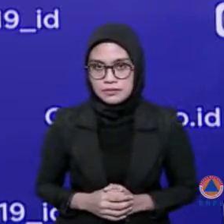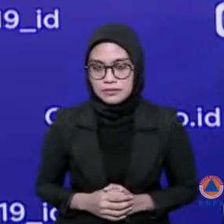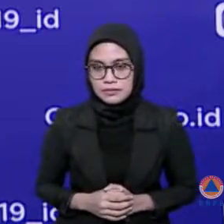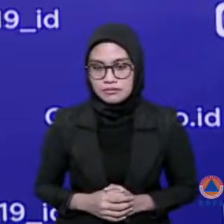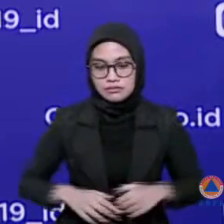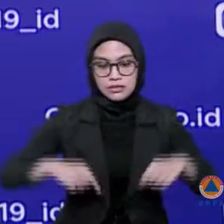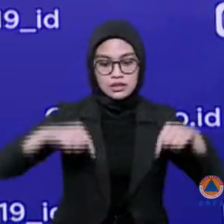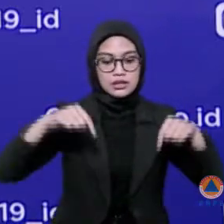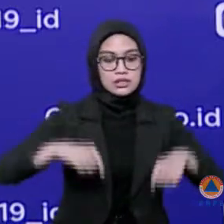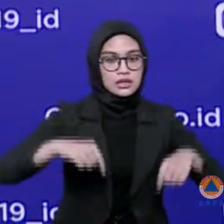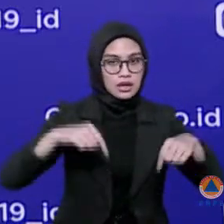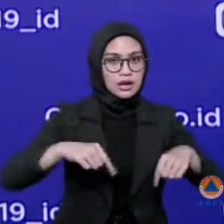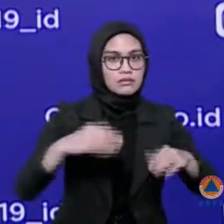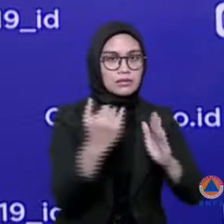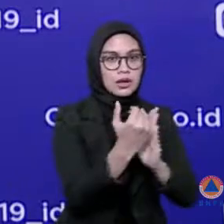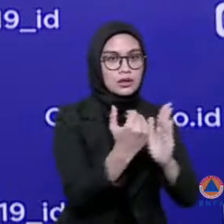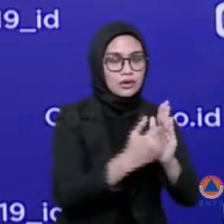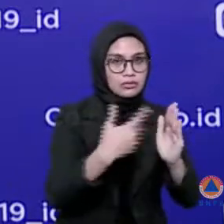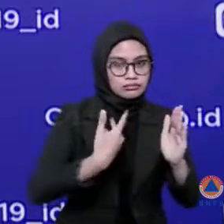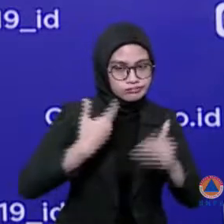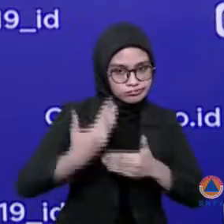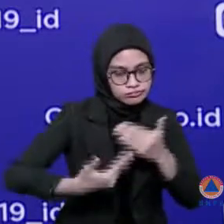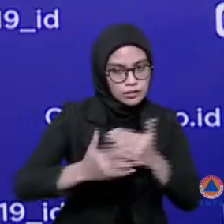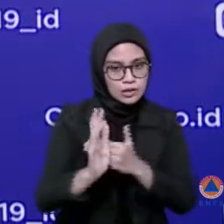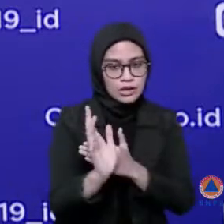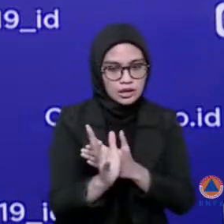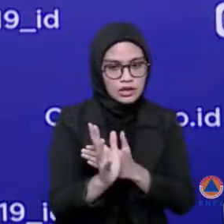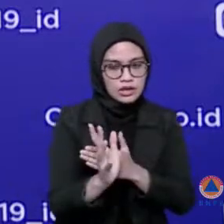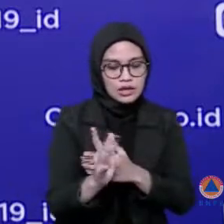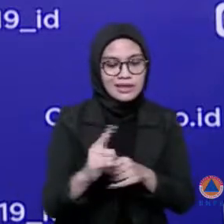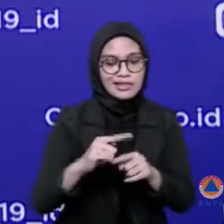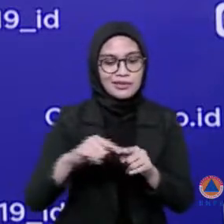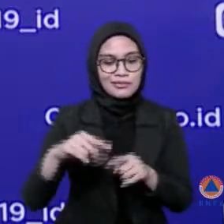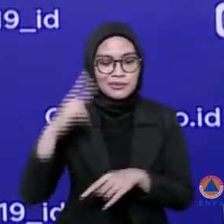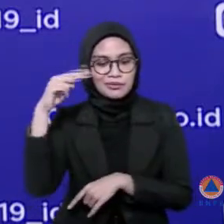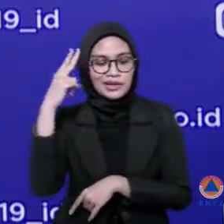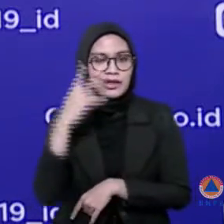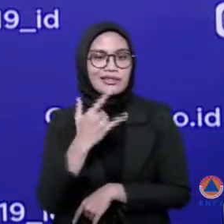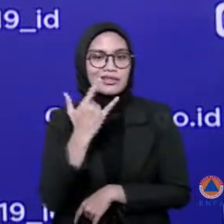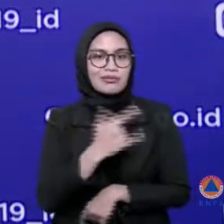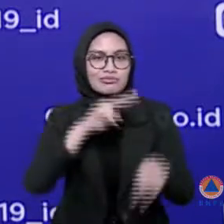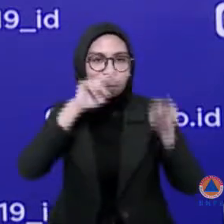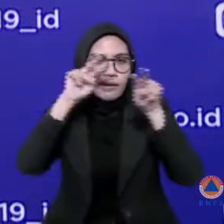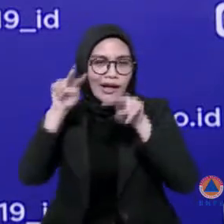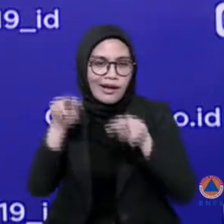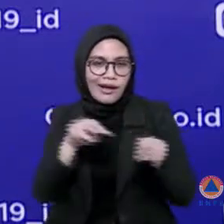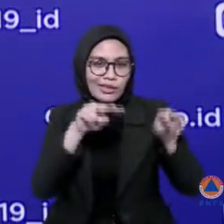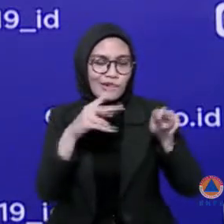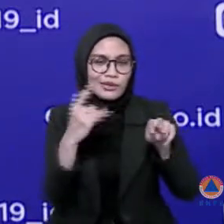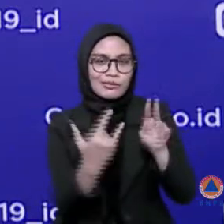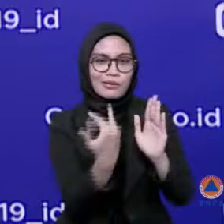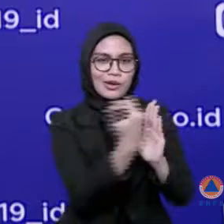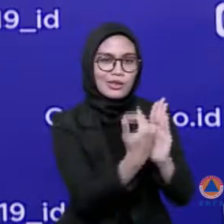stipulations has been set, the government continues to monitor the conditions of the case. Hence, the